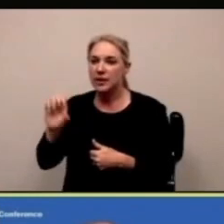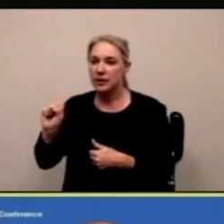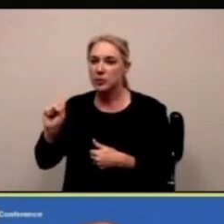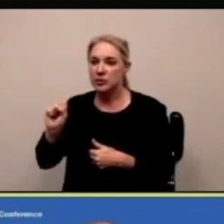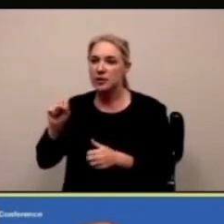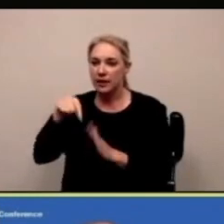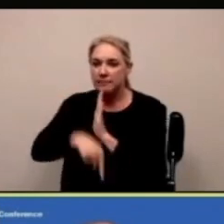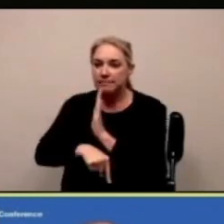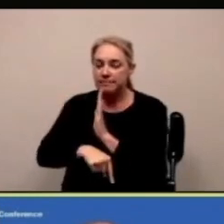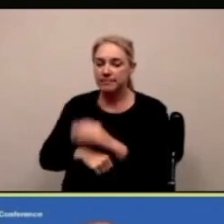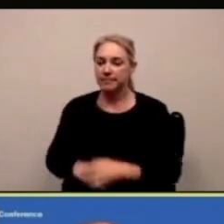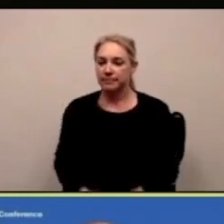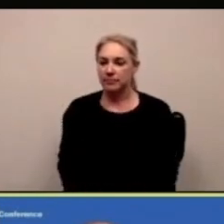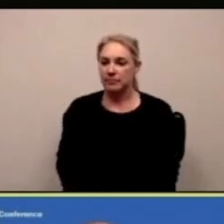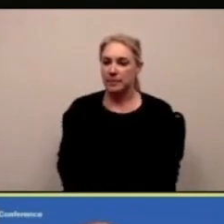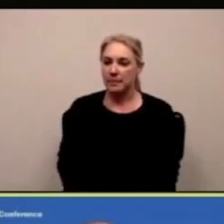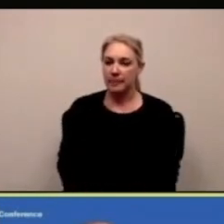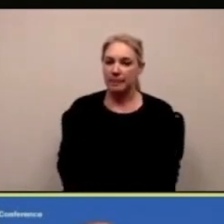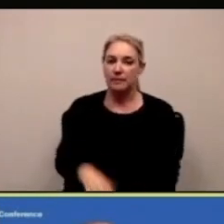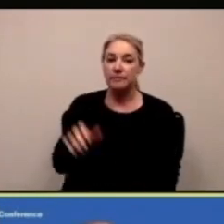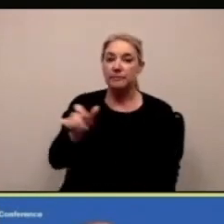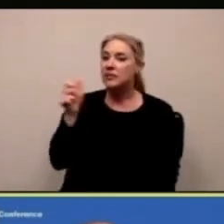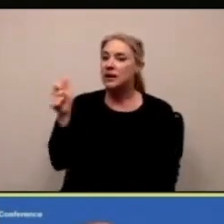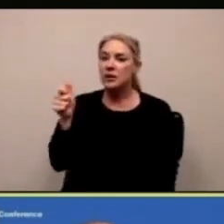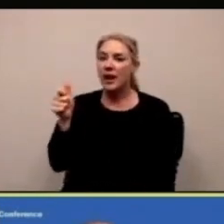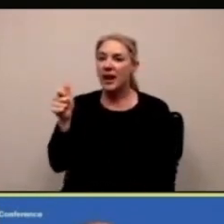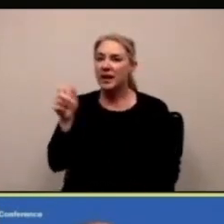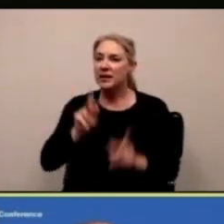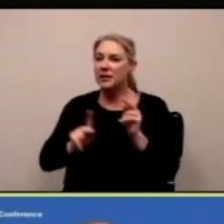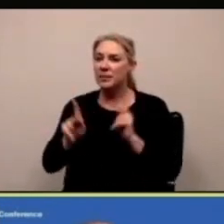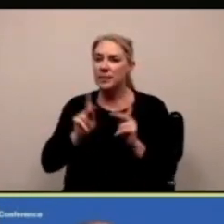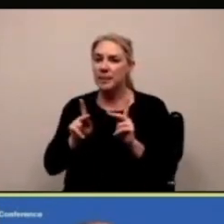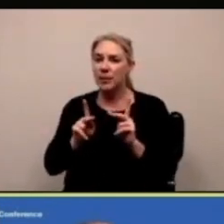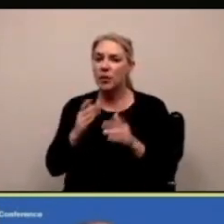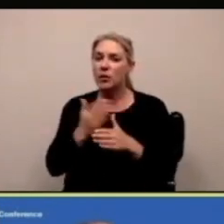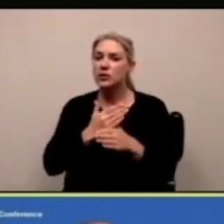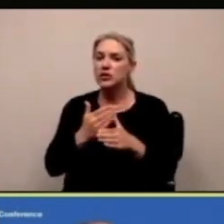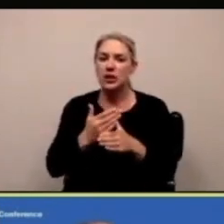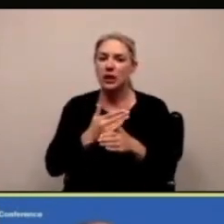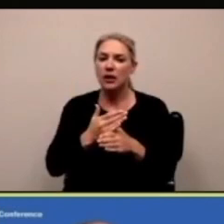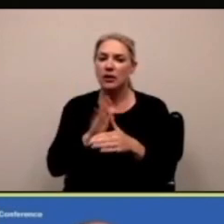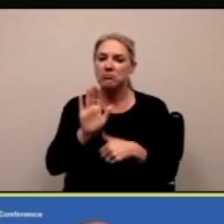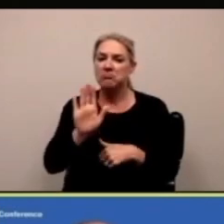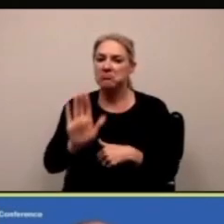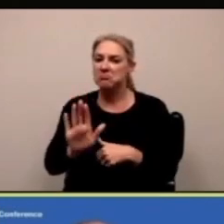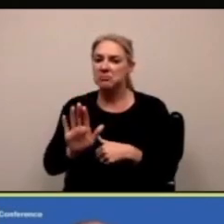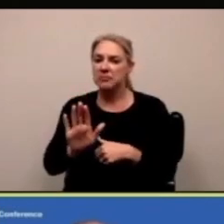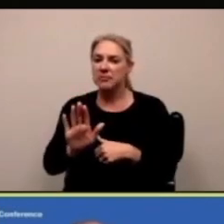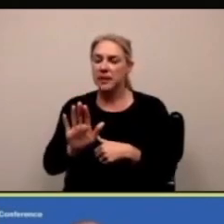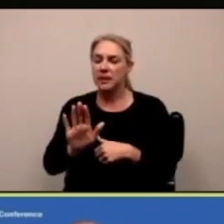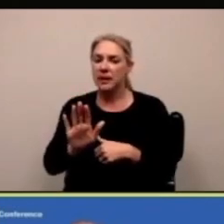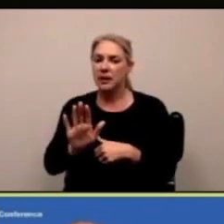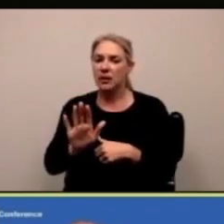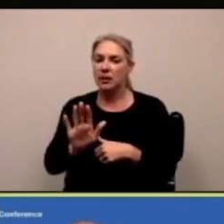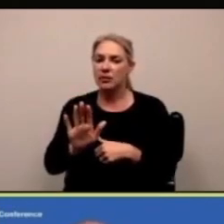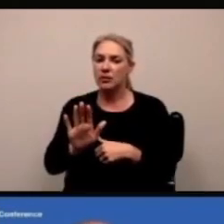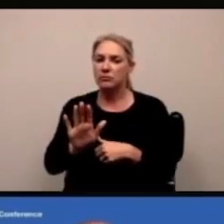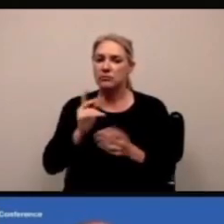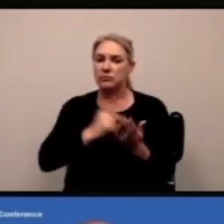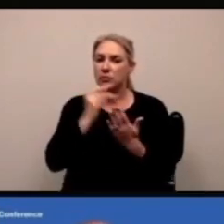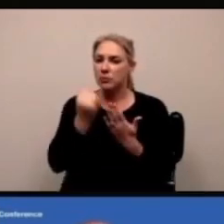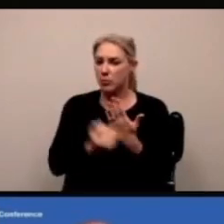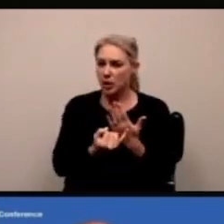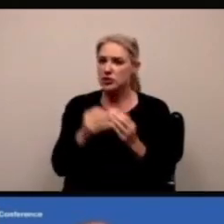then, did anyone else from the Spotlight group, were they able to share something in the studio? Did